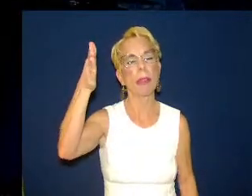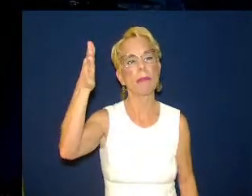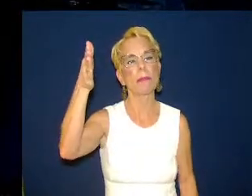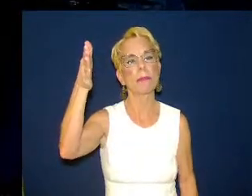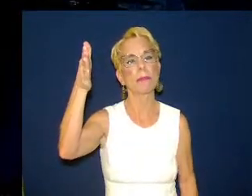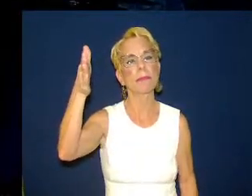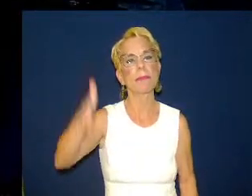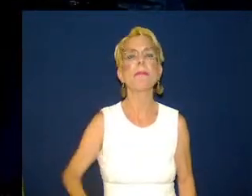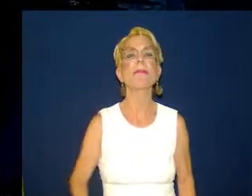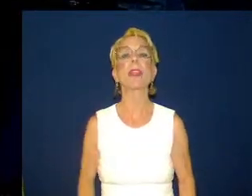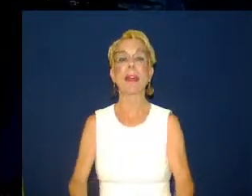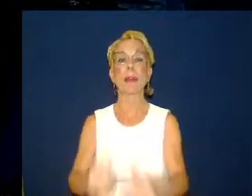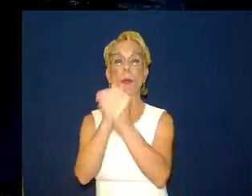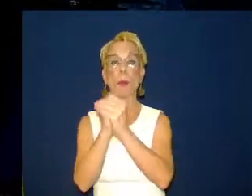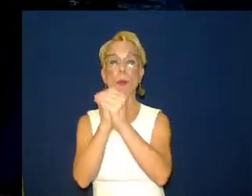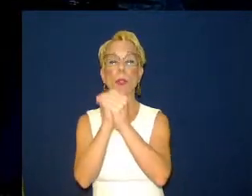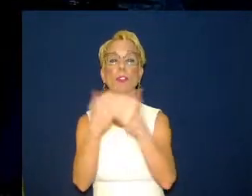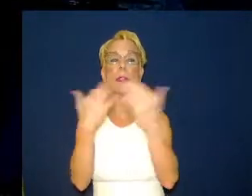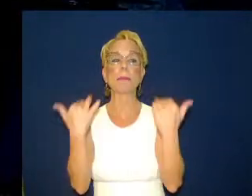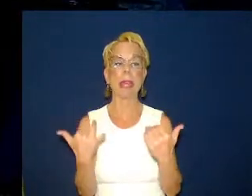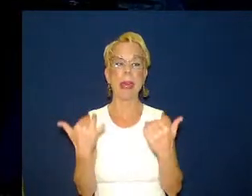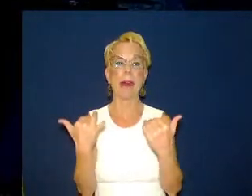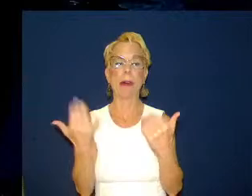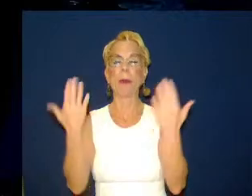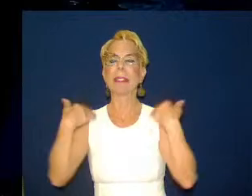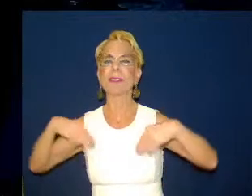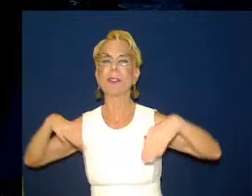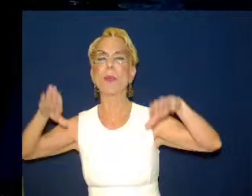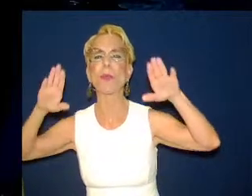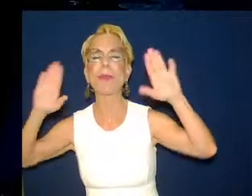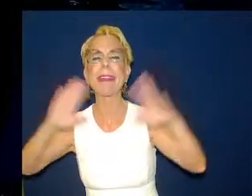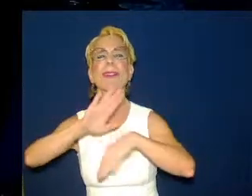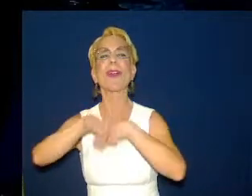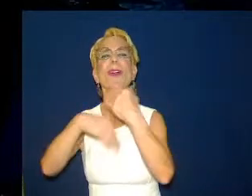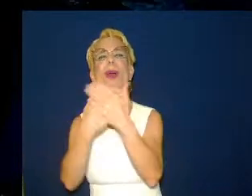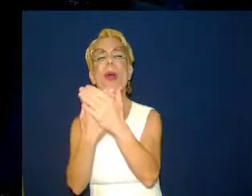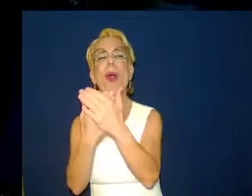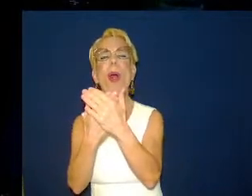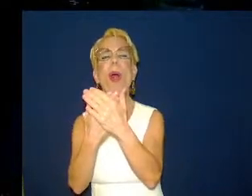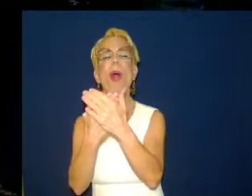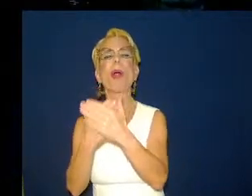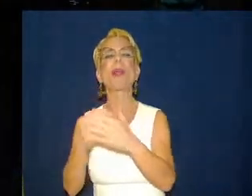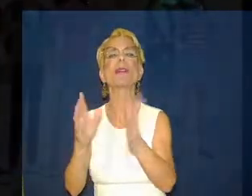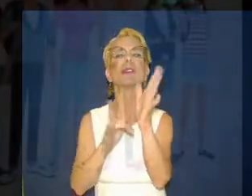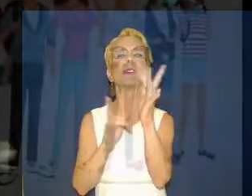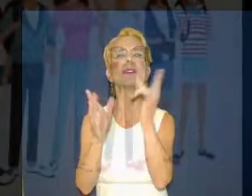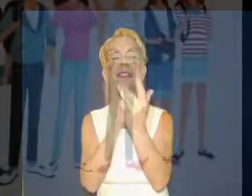worship the Lord. But just give it all to Him today, church. That's the only way we're going to make it. Amen.